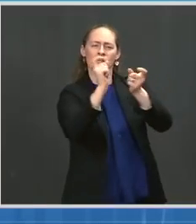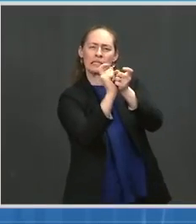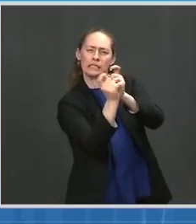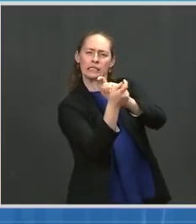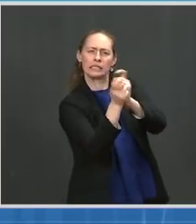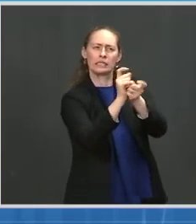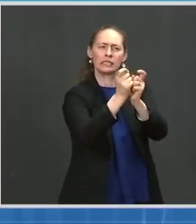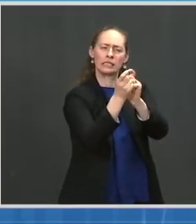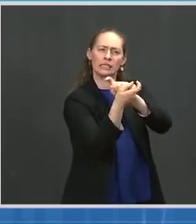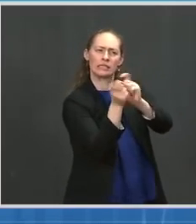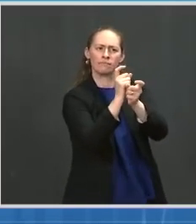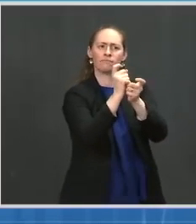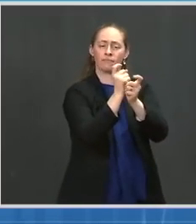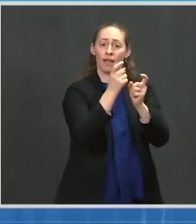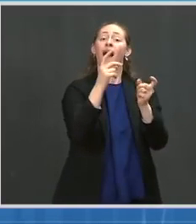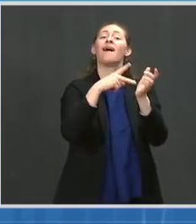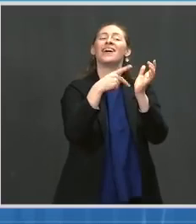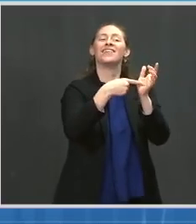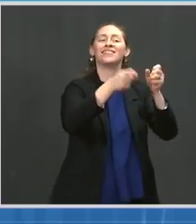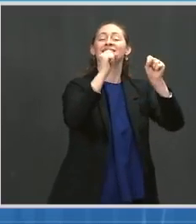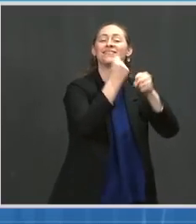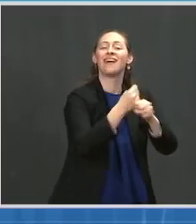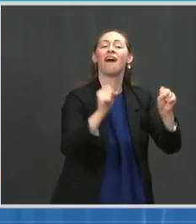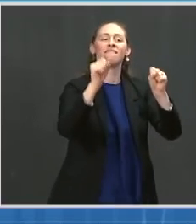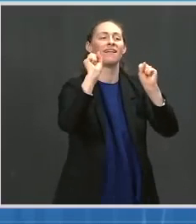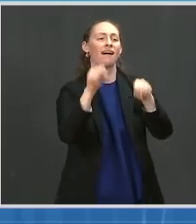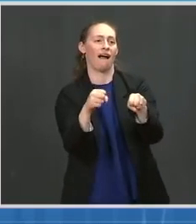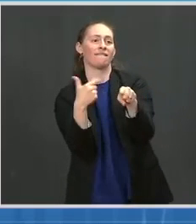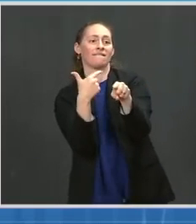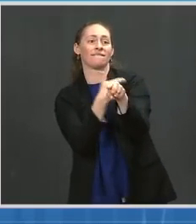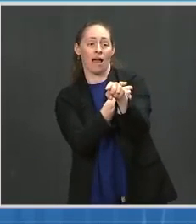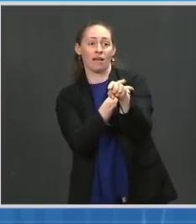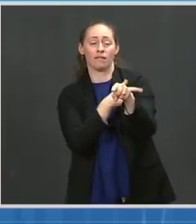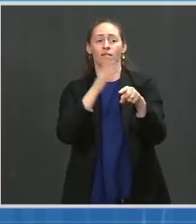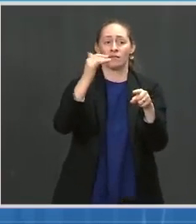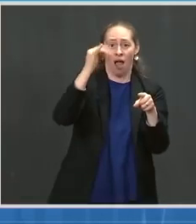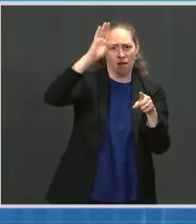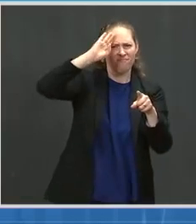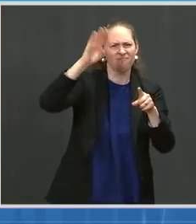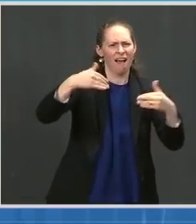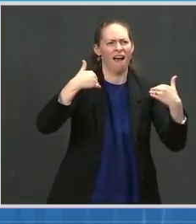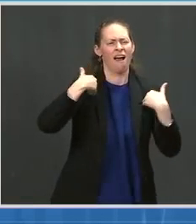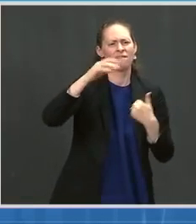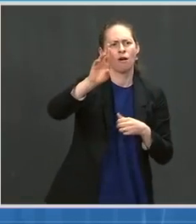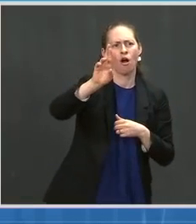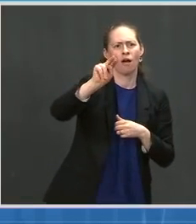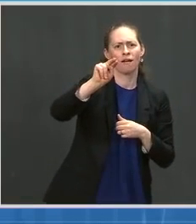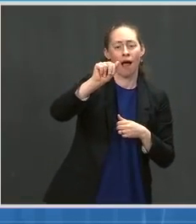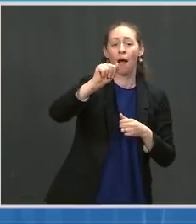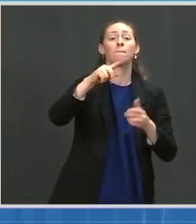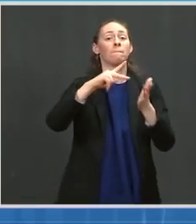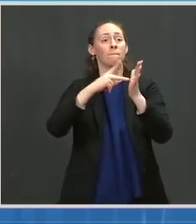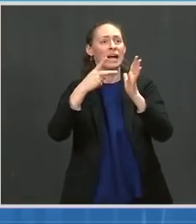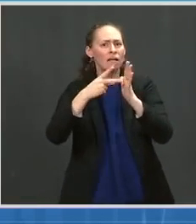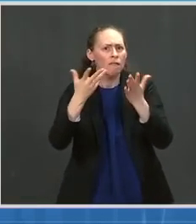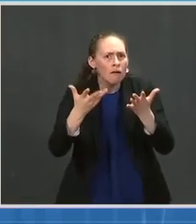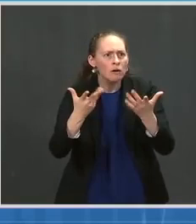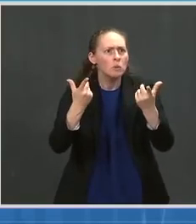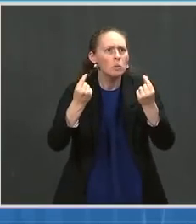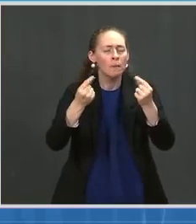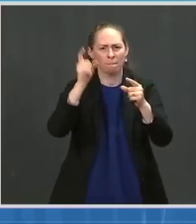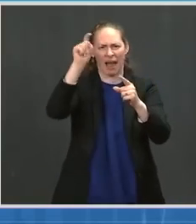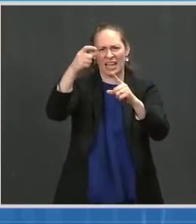vaccine impossible. This rather transforming accomplishment of theirs led to the use